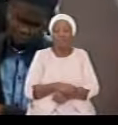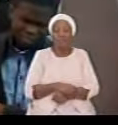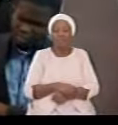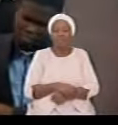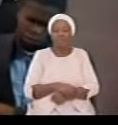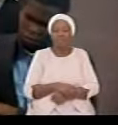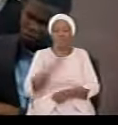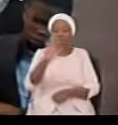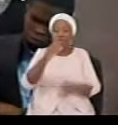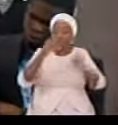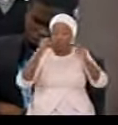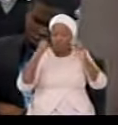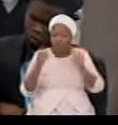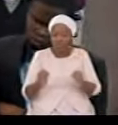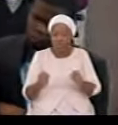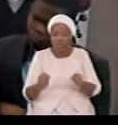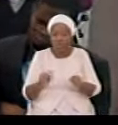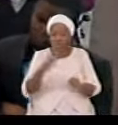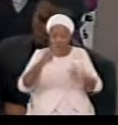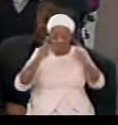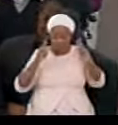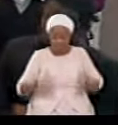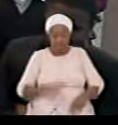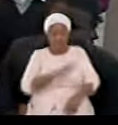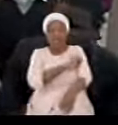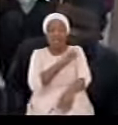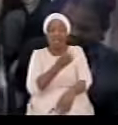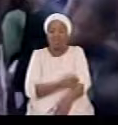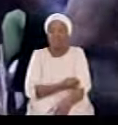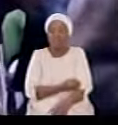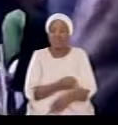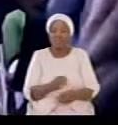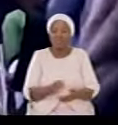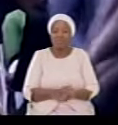Your strength, your physical energy,